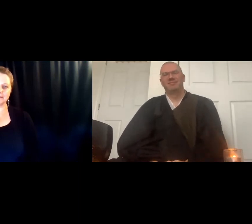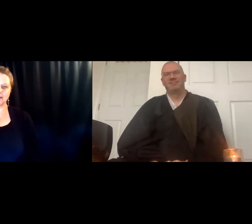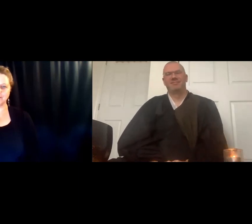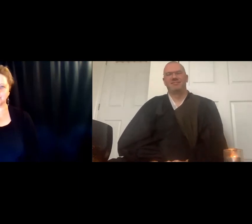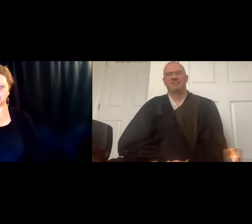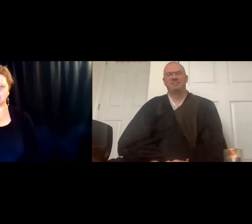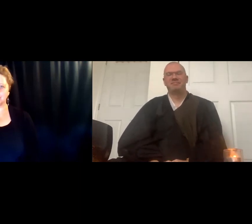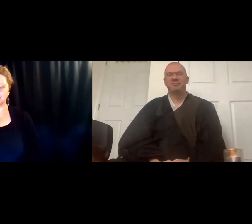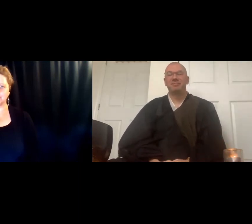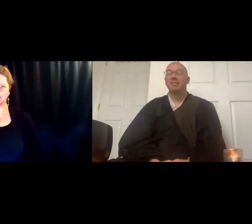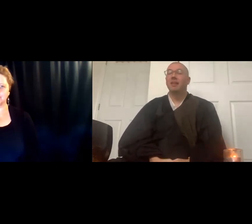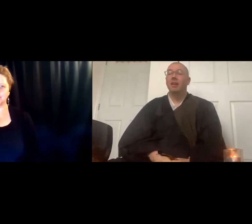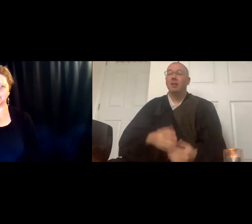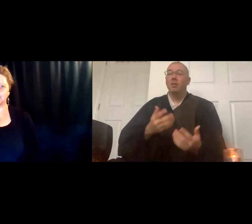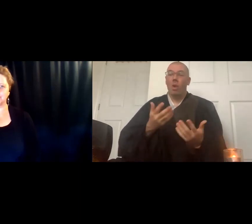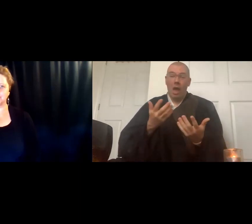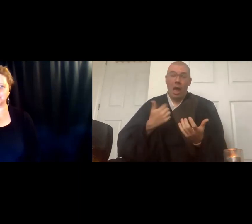care of yourself.